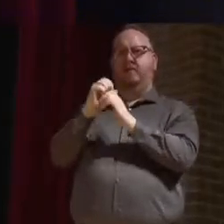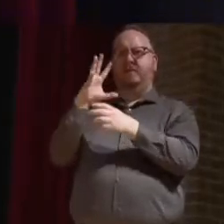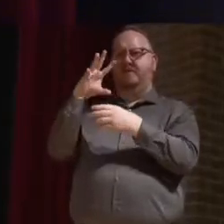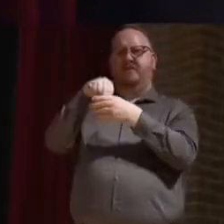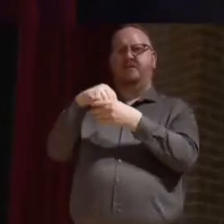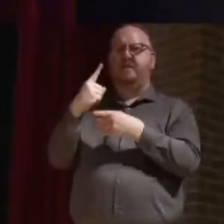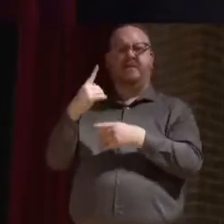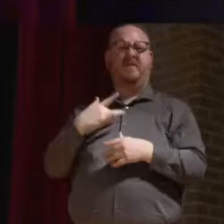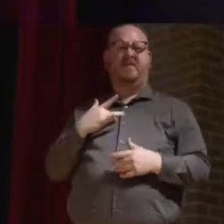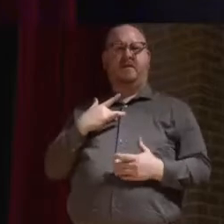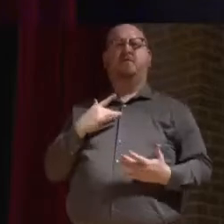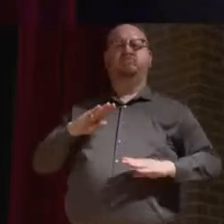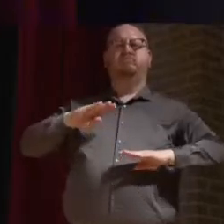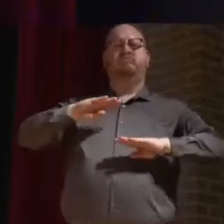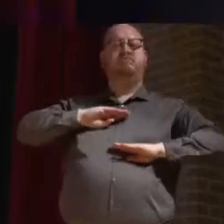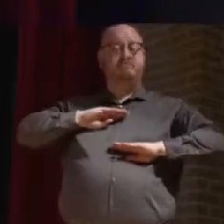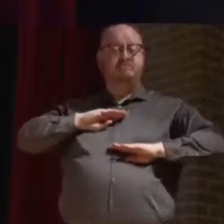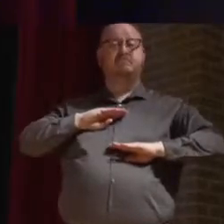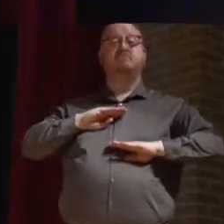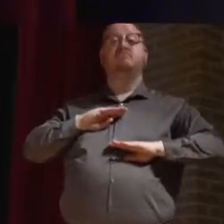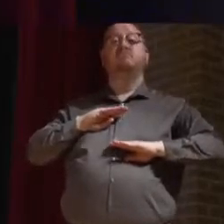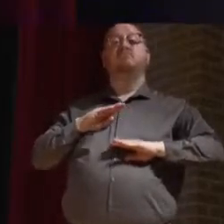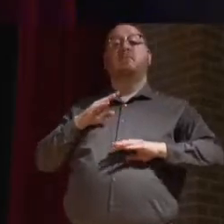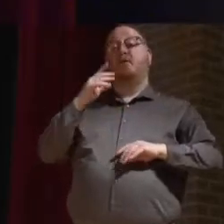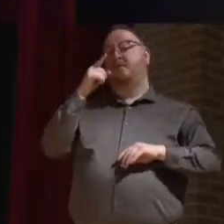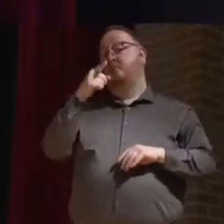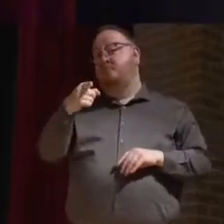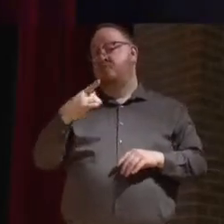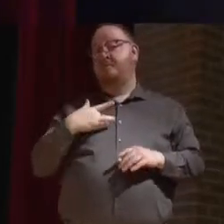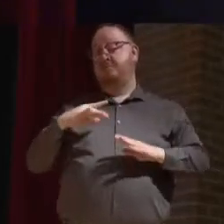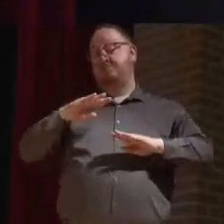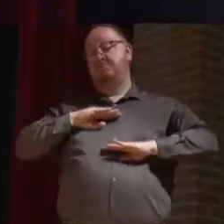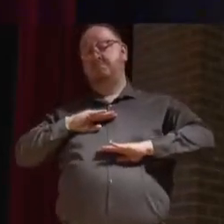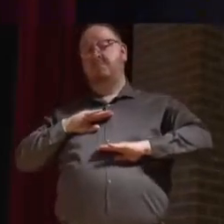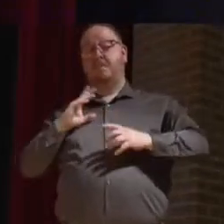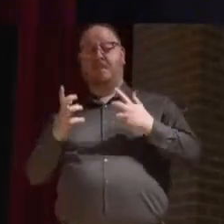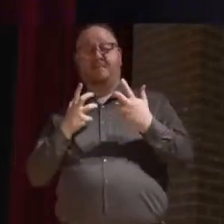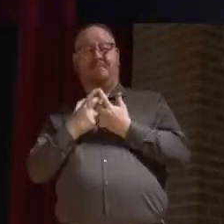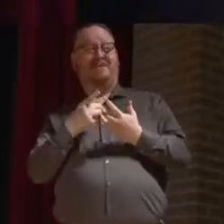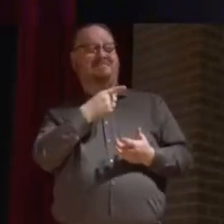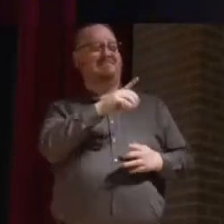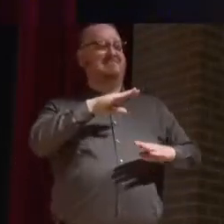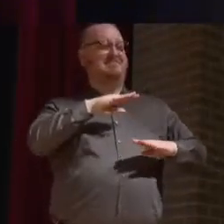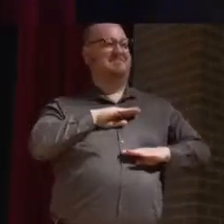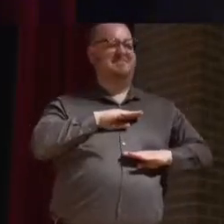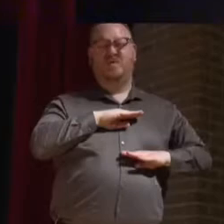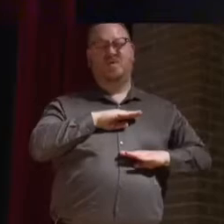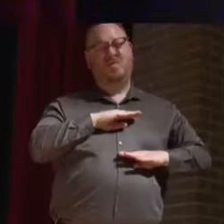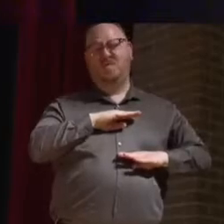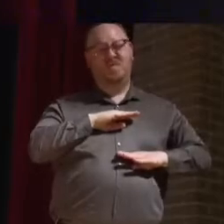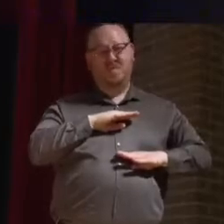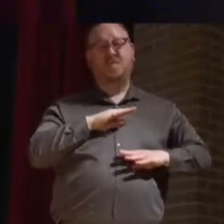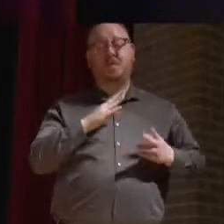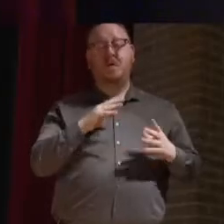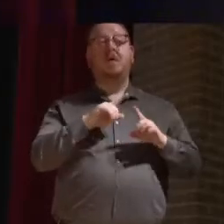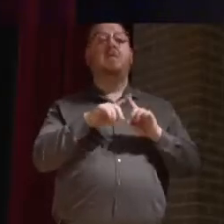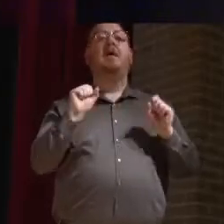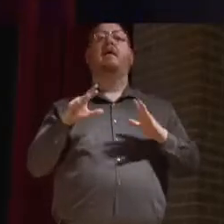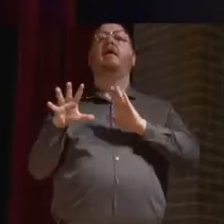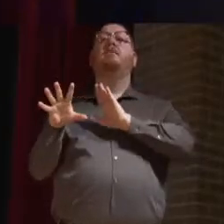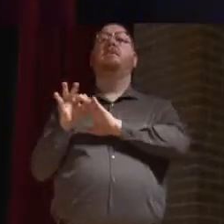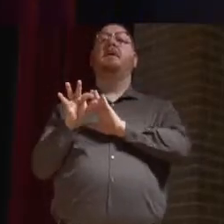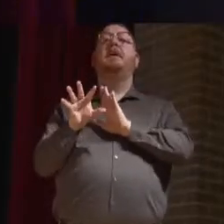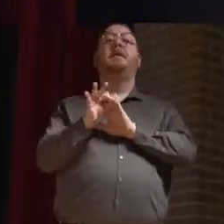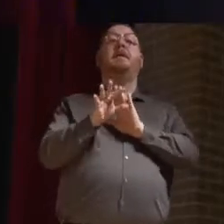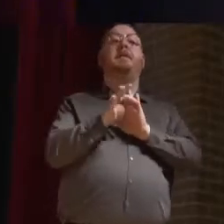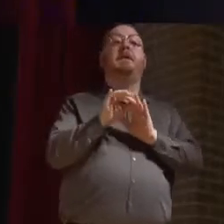them, and what might be fulfilling for you is not necessarily going to be fulfilling for me. But being able to choose that, and then